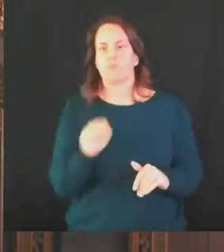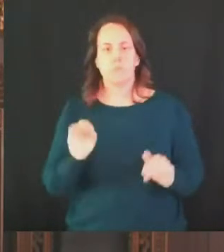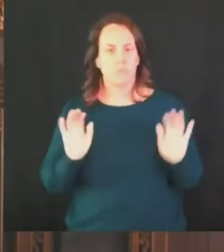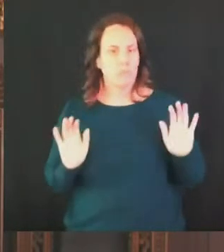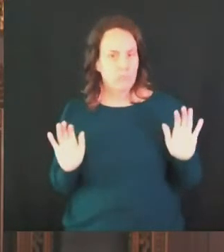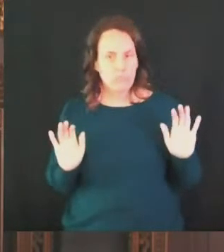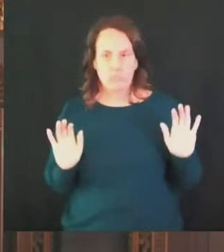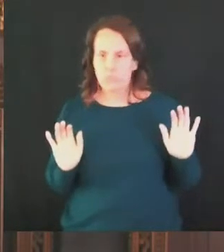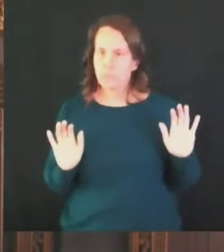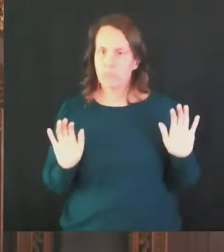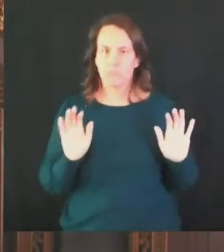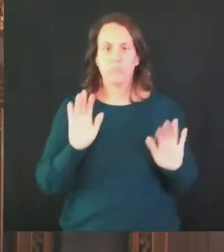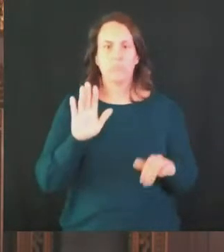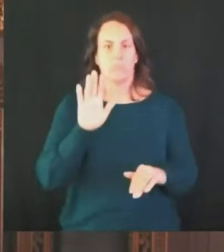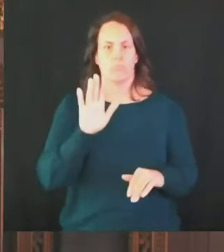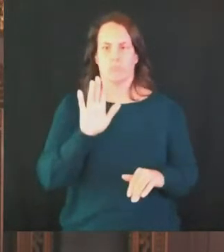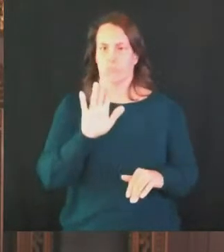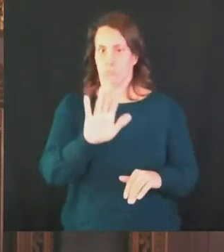why